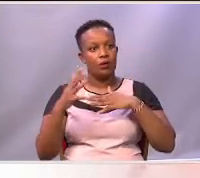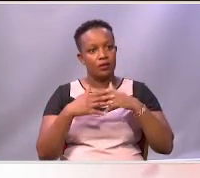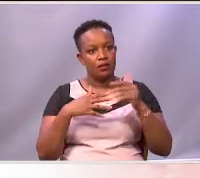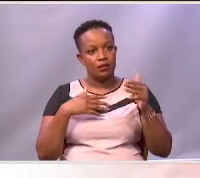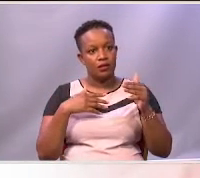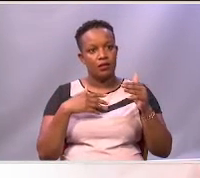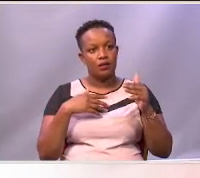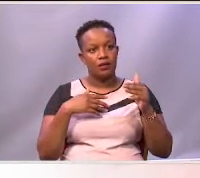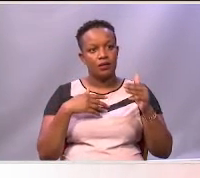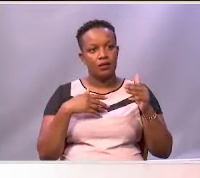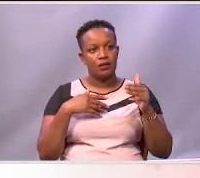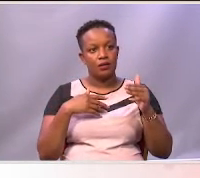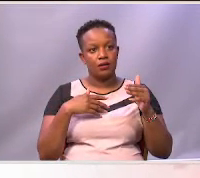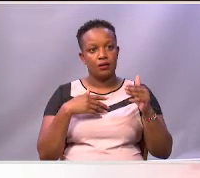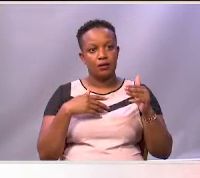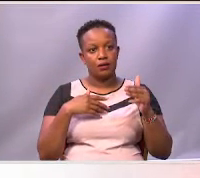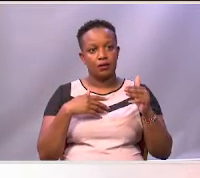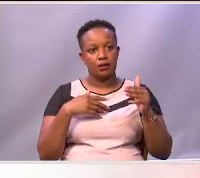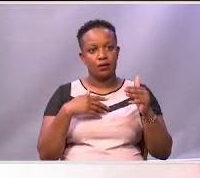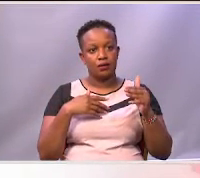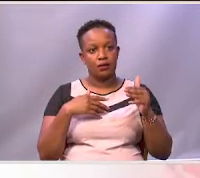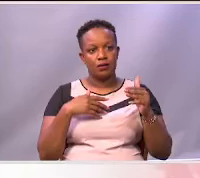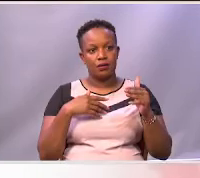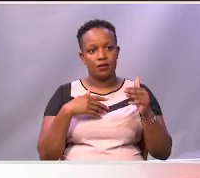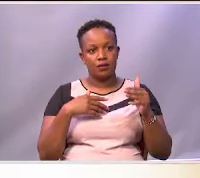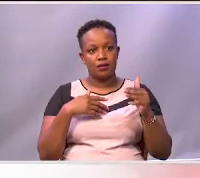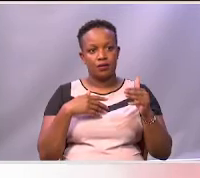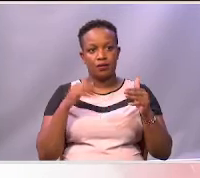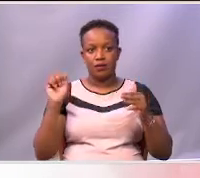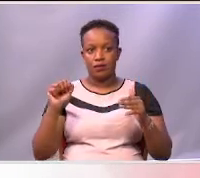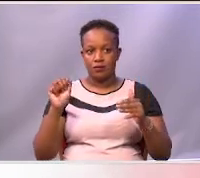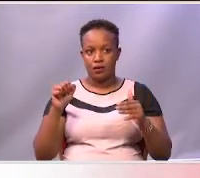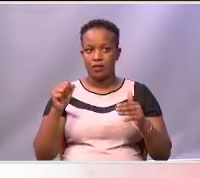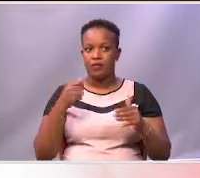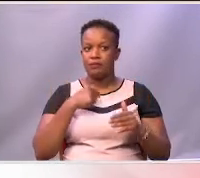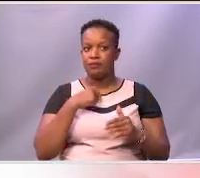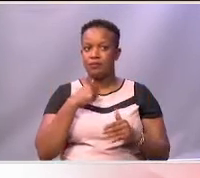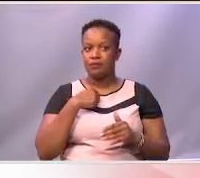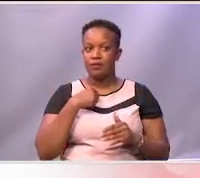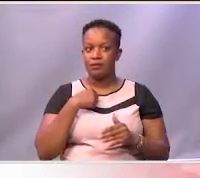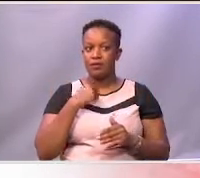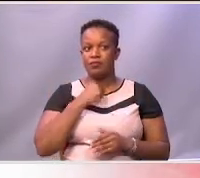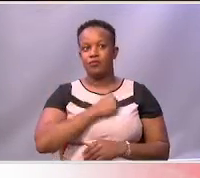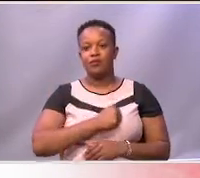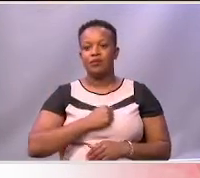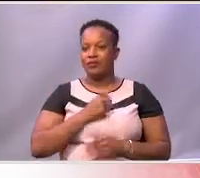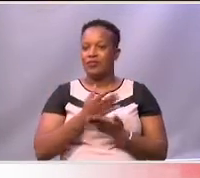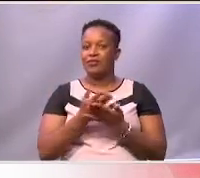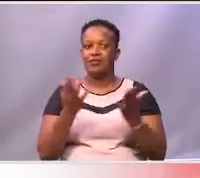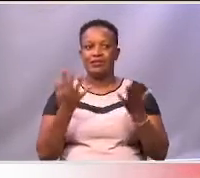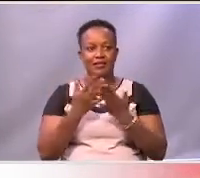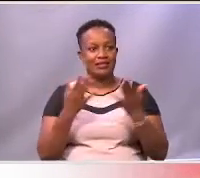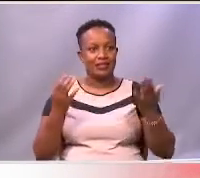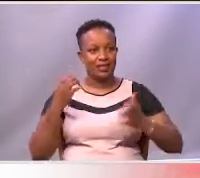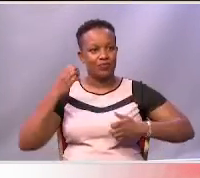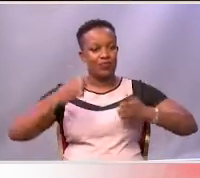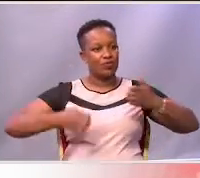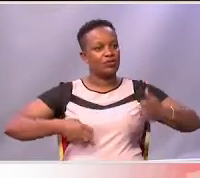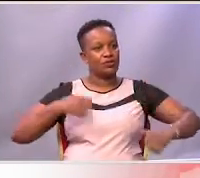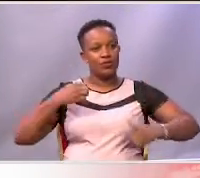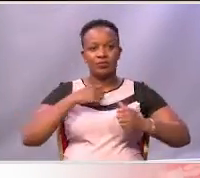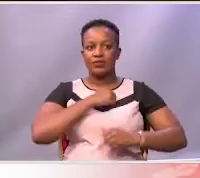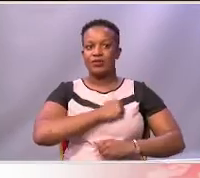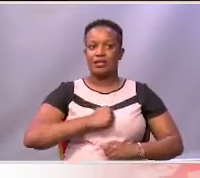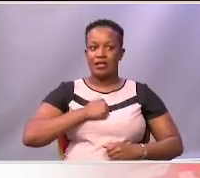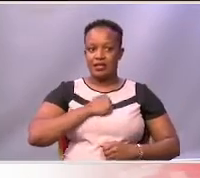you go on or yes, 1 minute. Provided. Yes, yes. Yeah, sorry, I'm sorry. These things at times can be very emotional, and I'm sorry and I